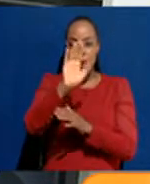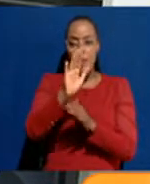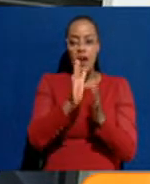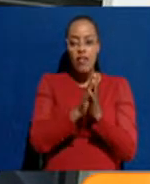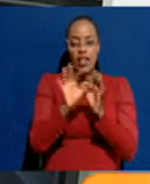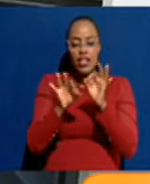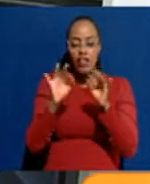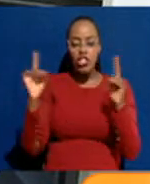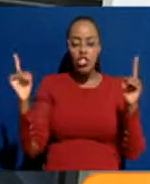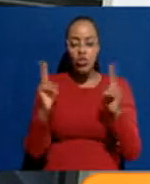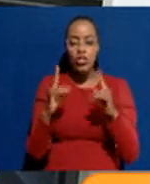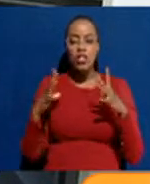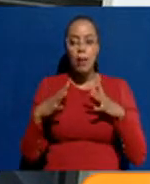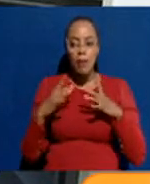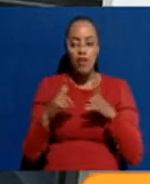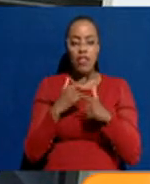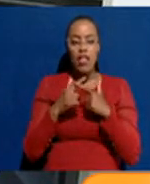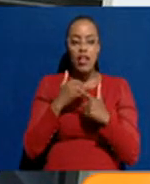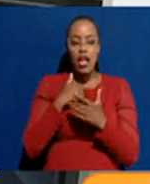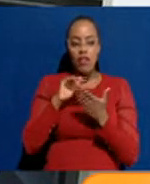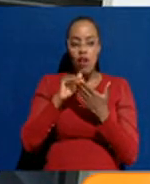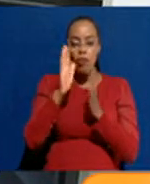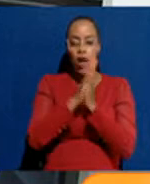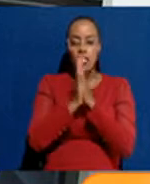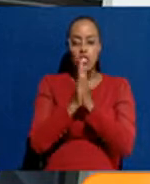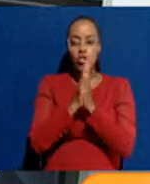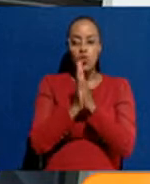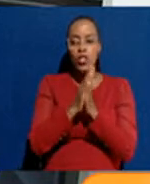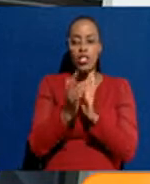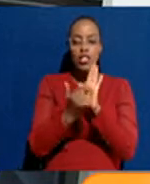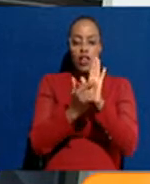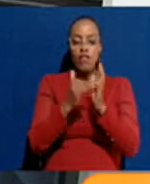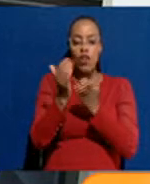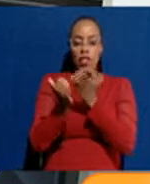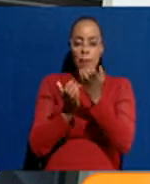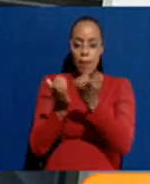Explainer takes a short break. We have some more stories to take, that is on the business and